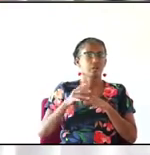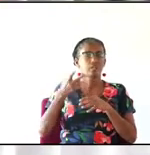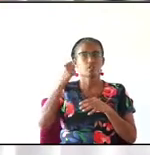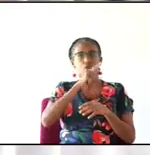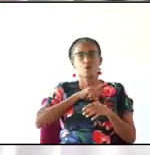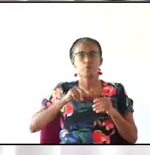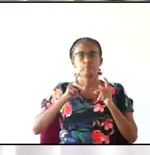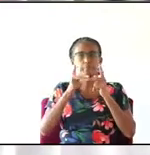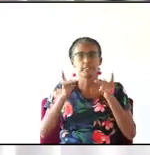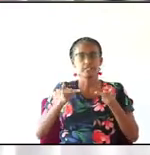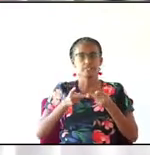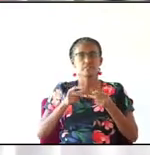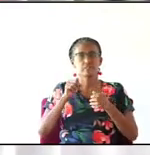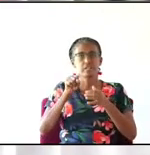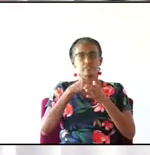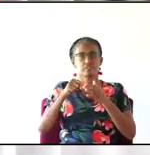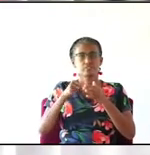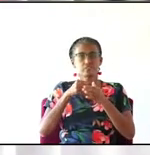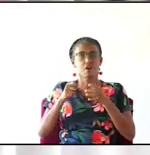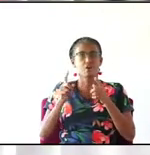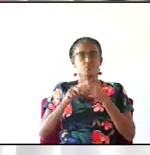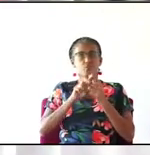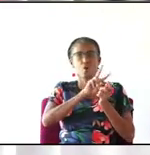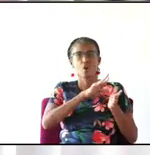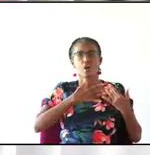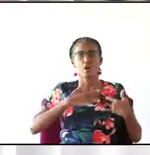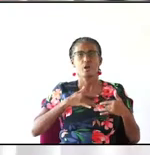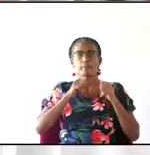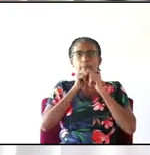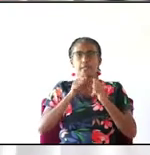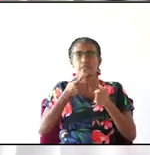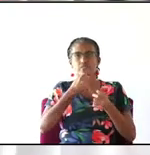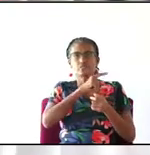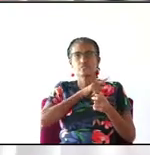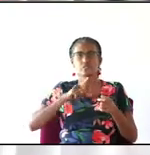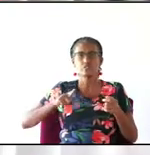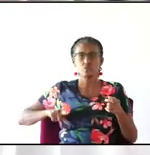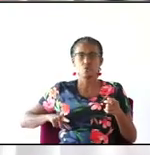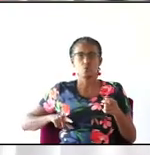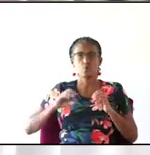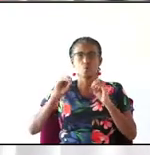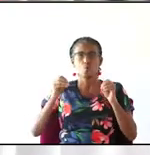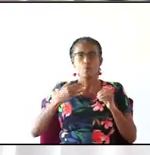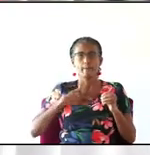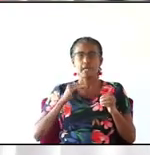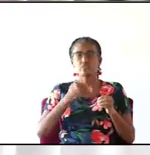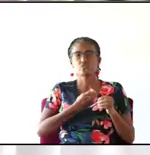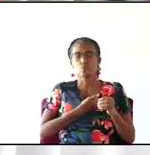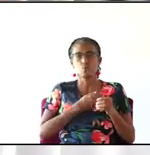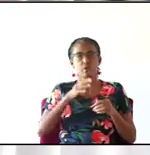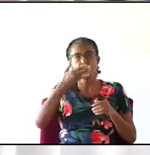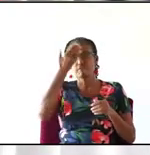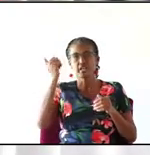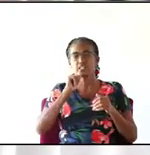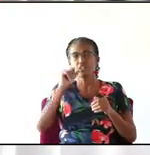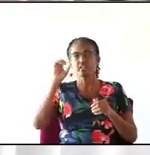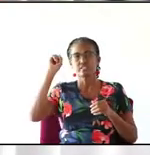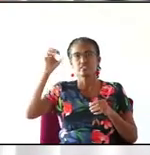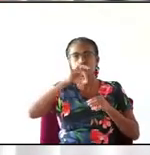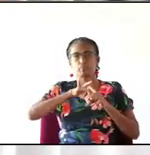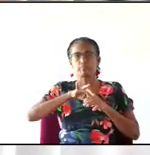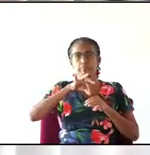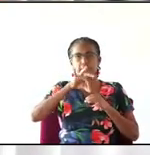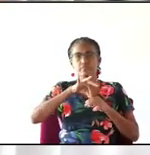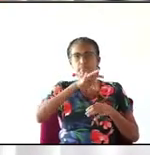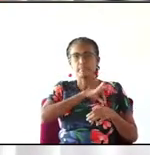Psalm 103, "Bless the Lord, O my soul. Forget not his benefits, bless his name." And in that psalm, it